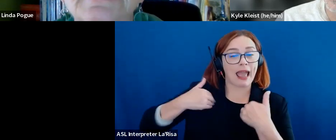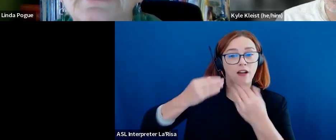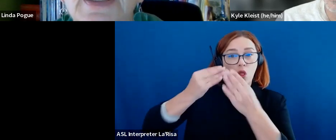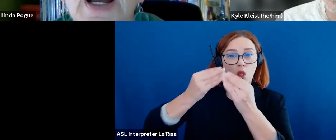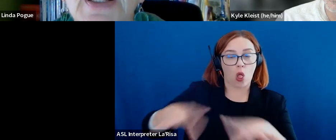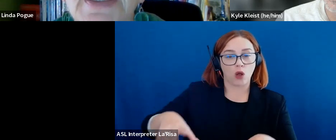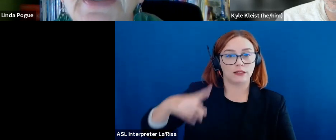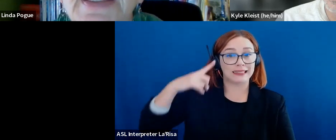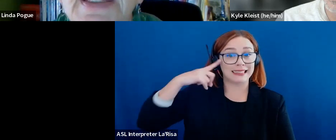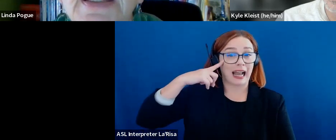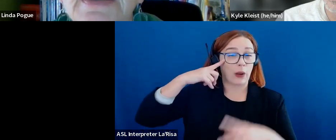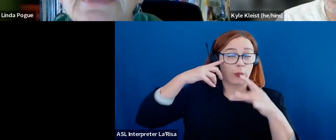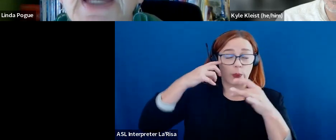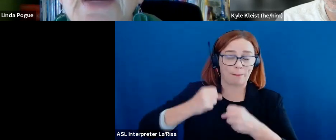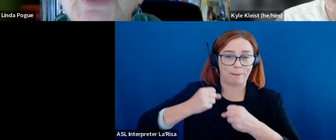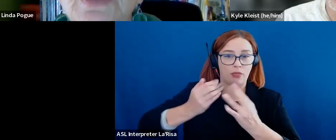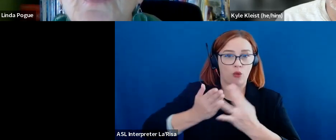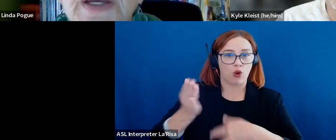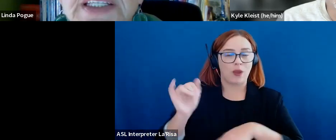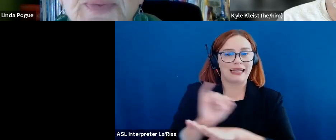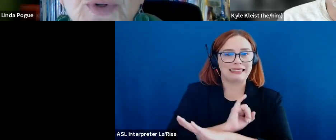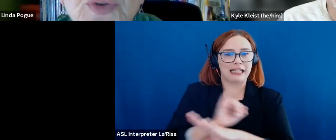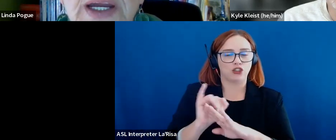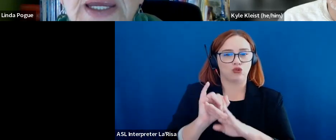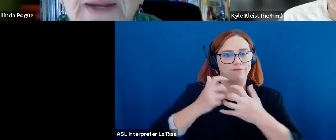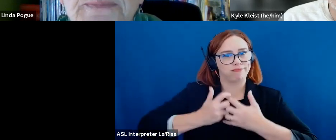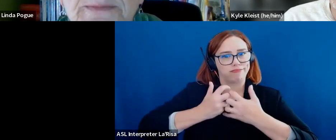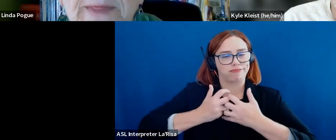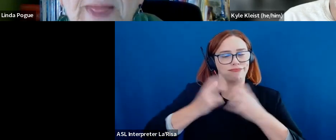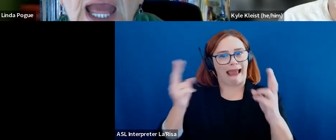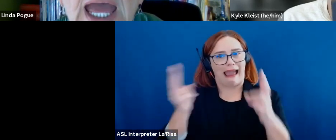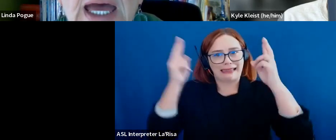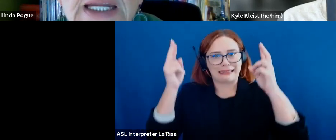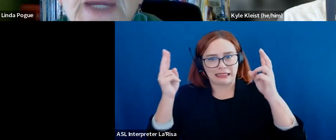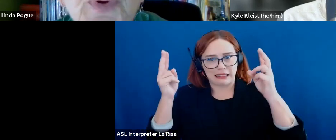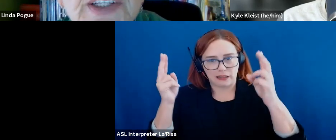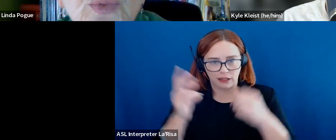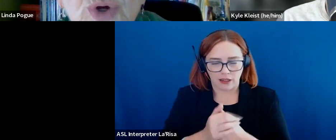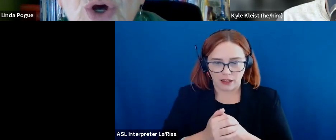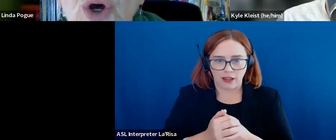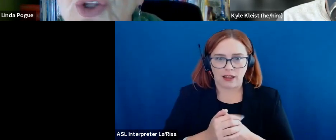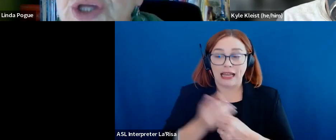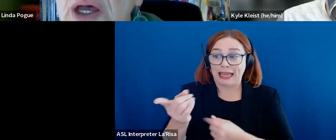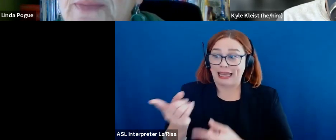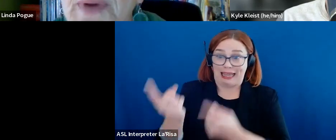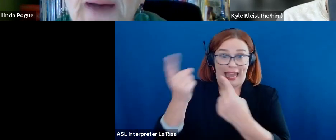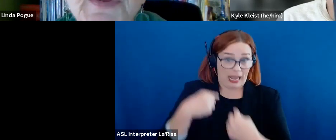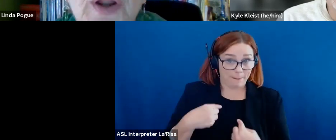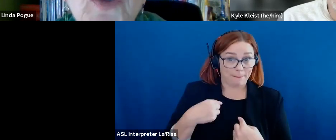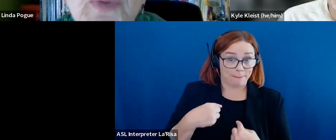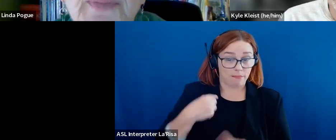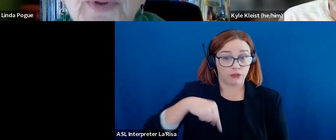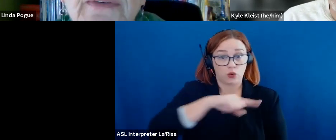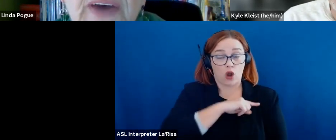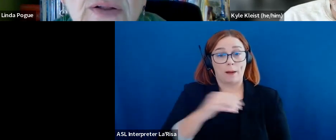and he came to a peer support training, and he put into words perhaps